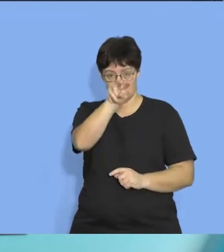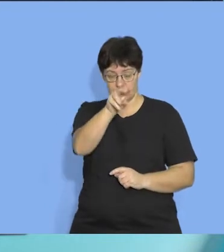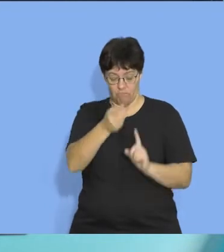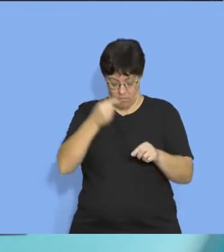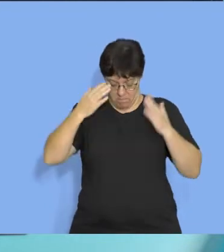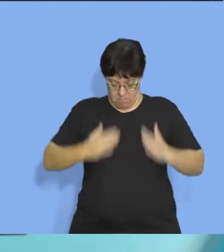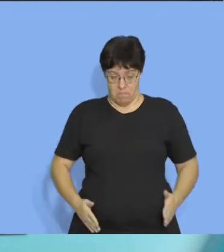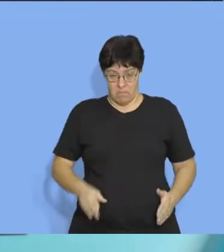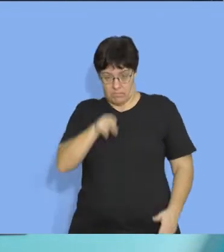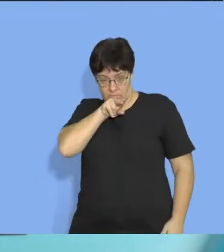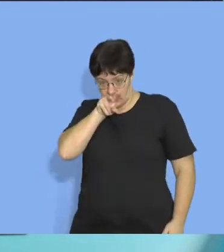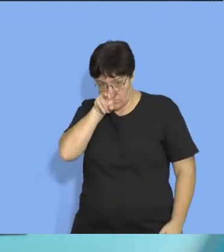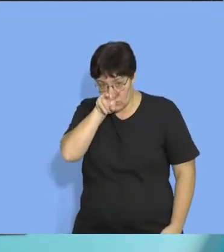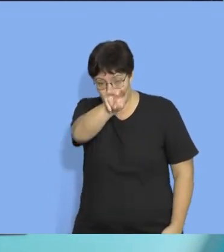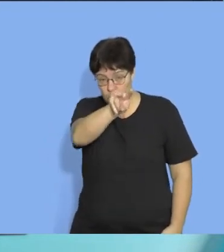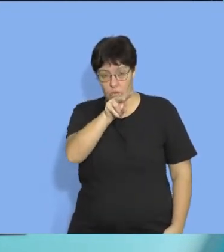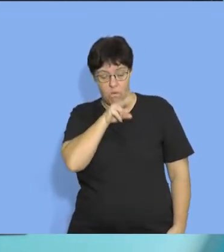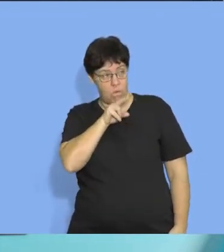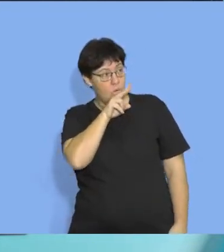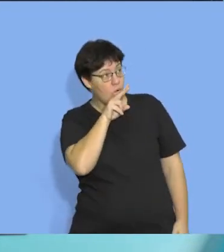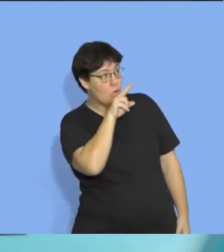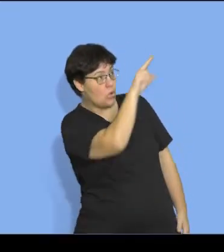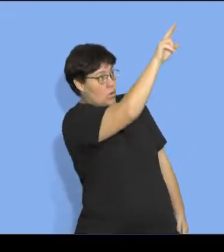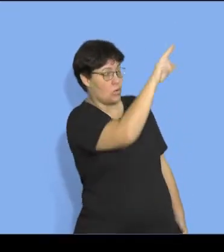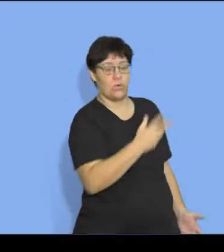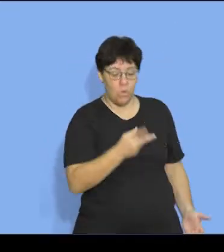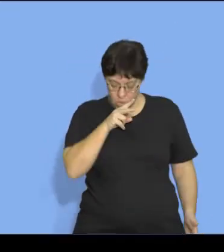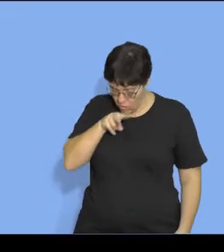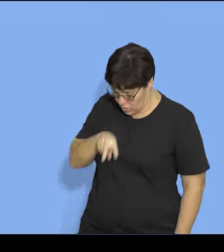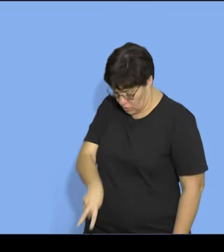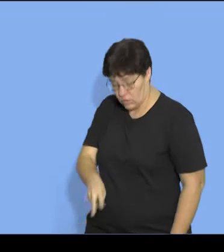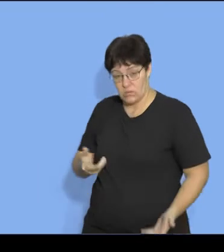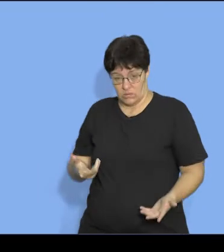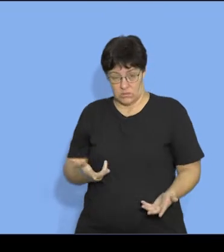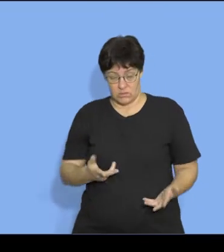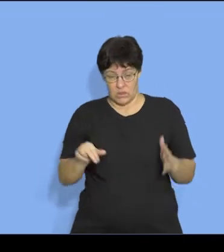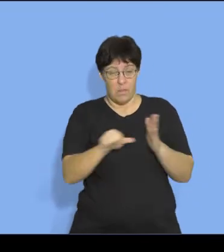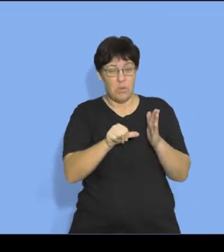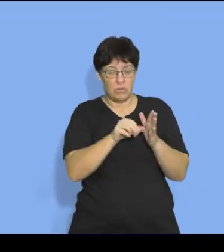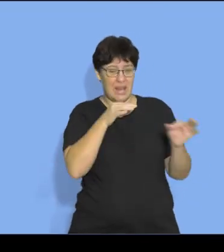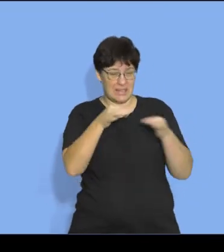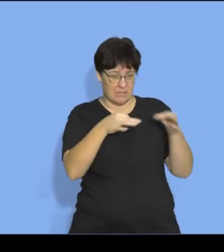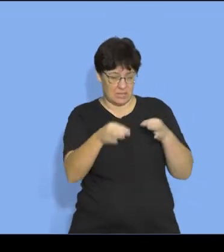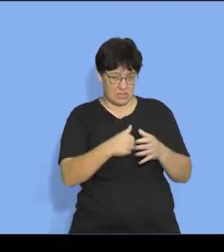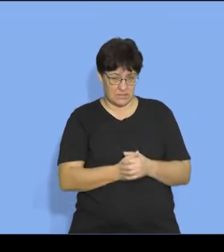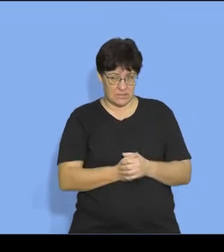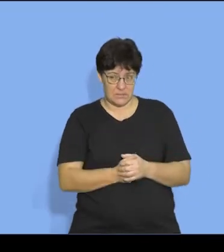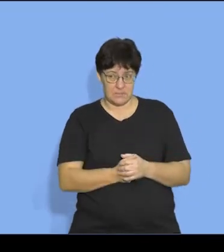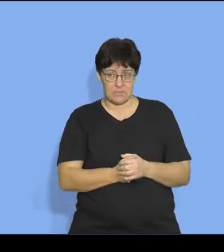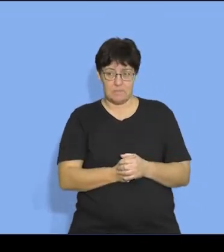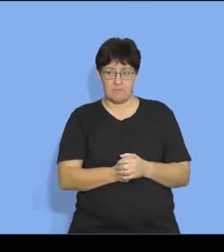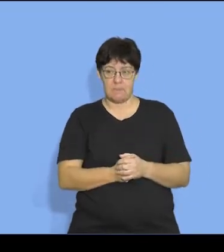motion from, because that's really important for us to describe it. So we're looking at motion in one